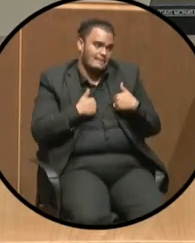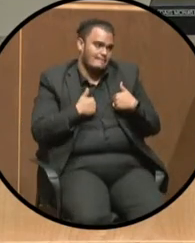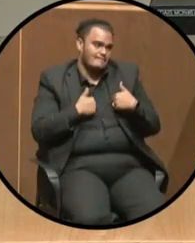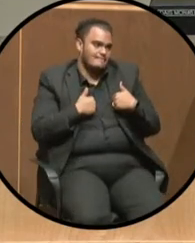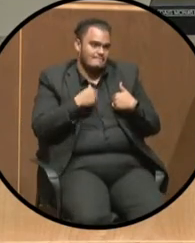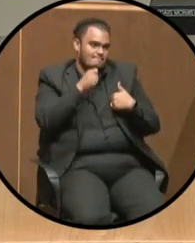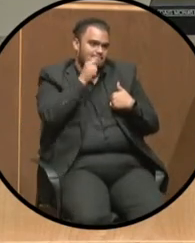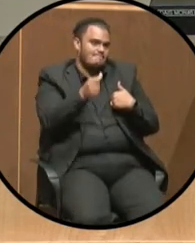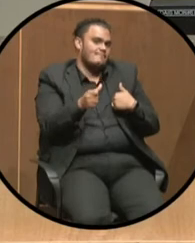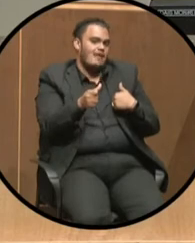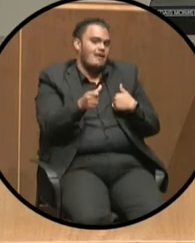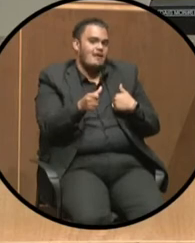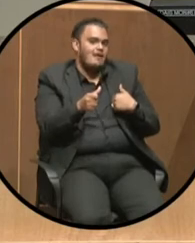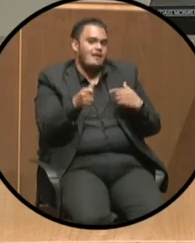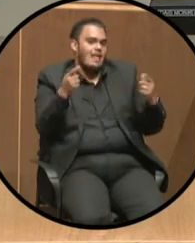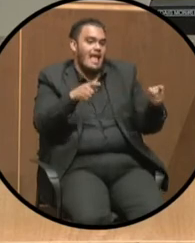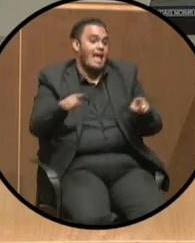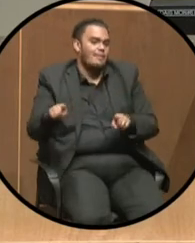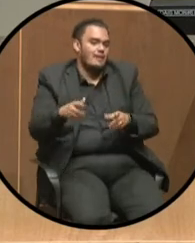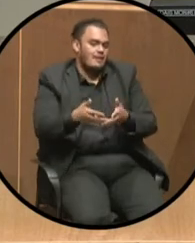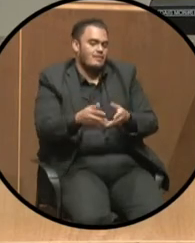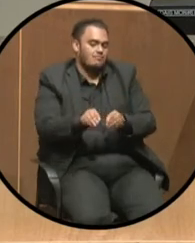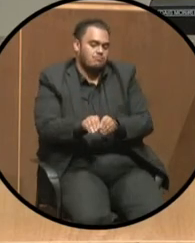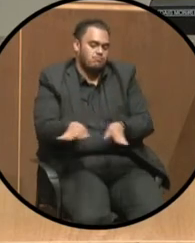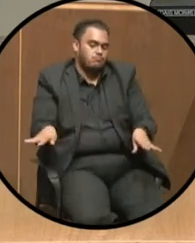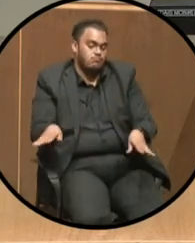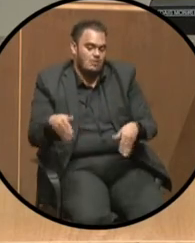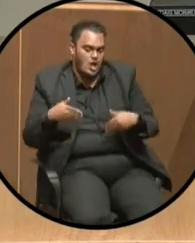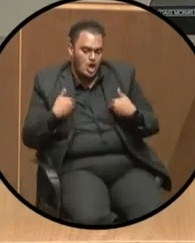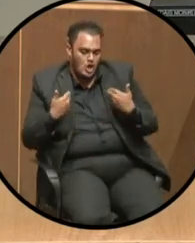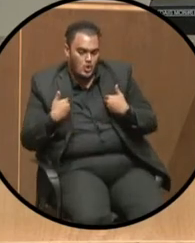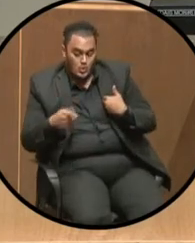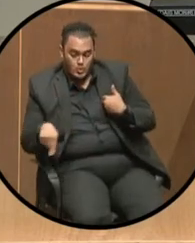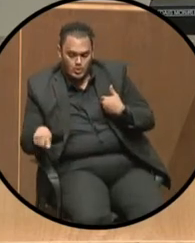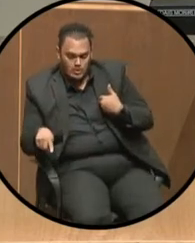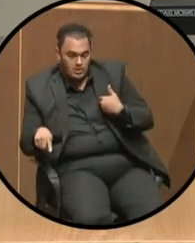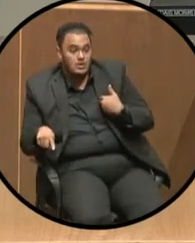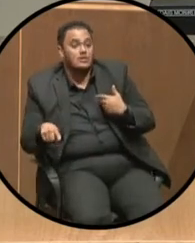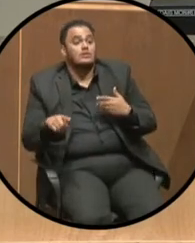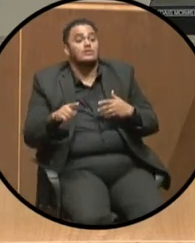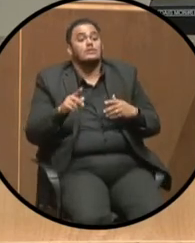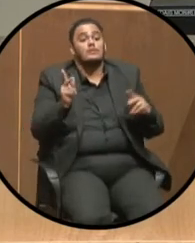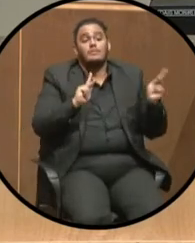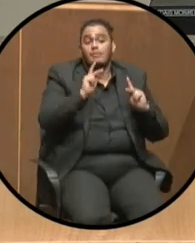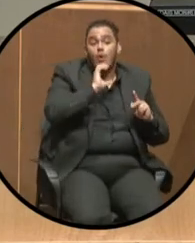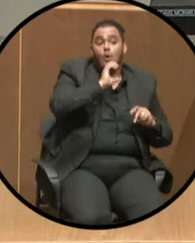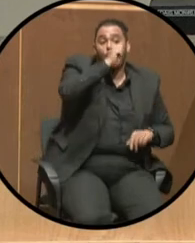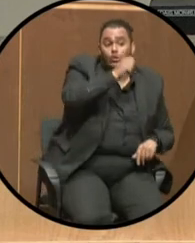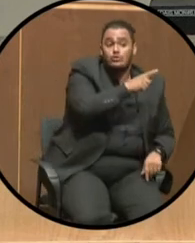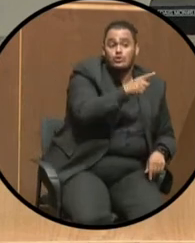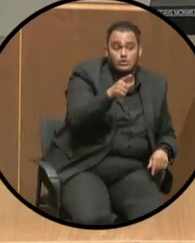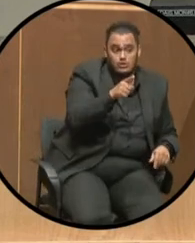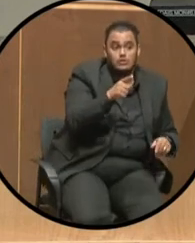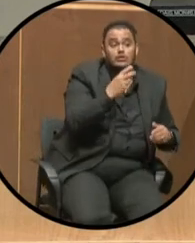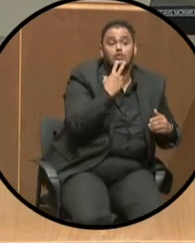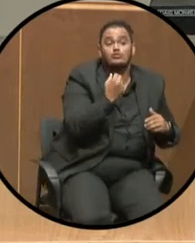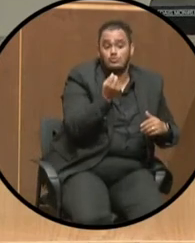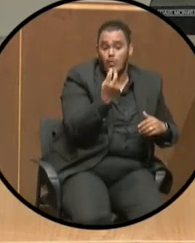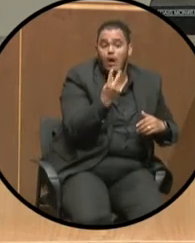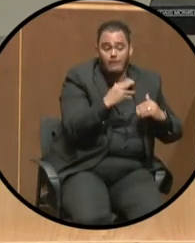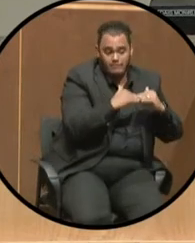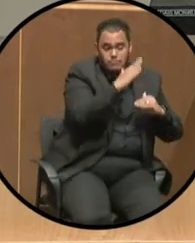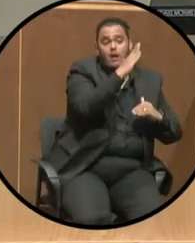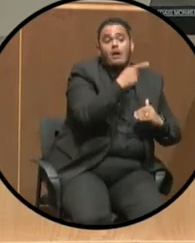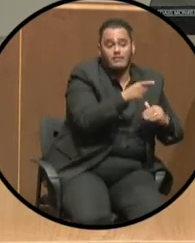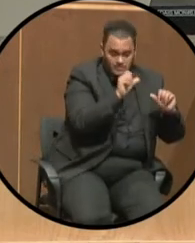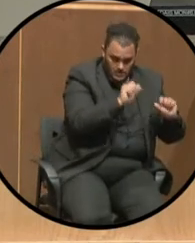it's not as prominent in our youth. Those 12 or older can get vaccinated if they choose to do so. I did get vaccinated.